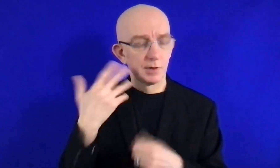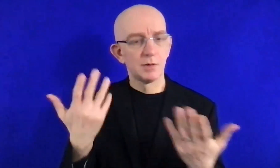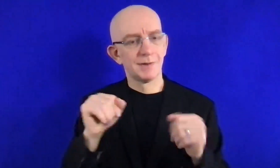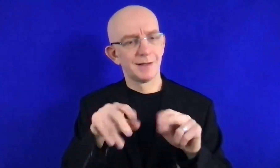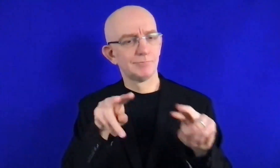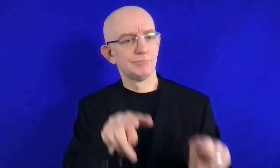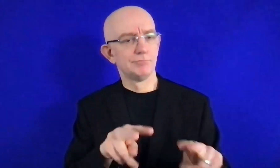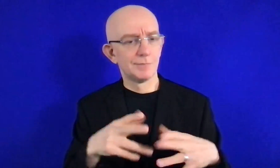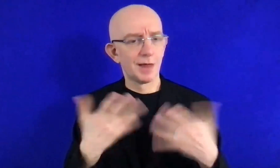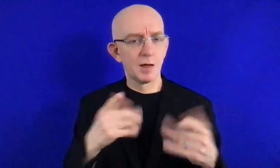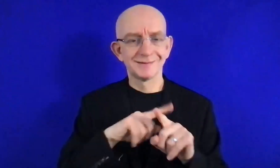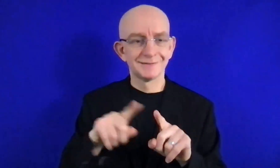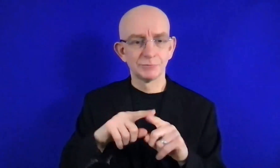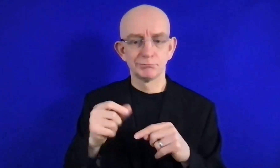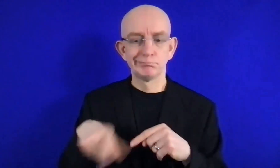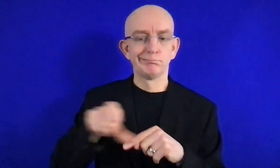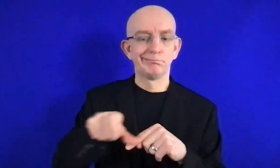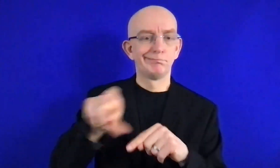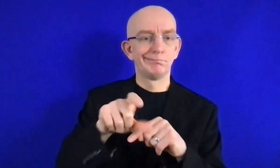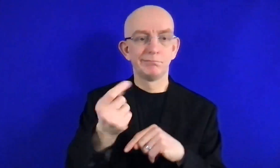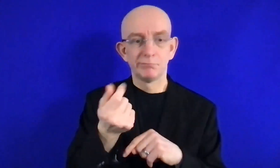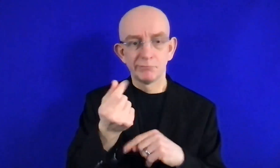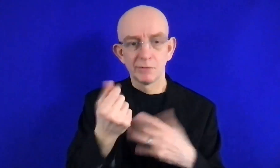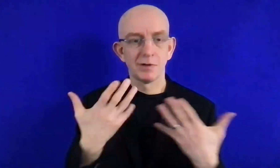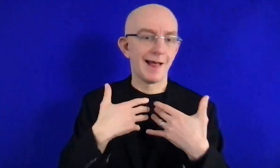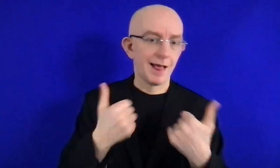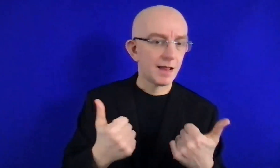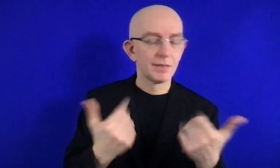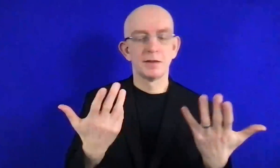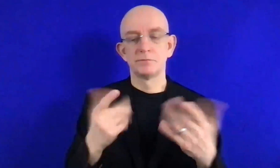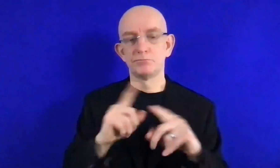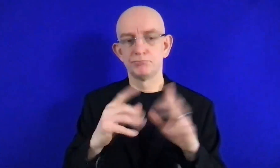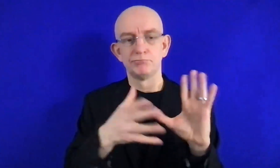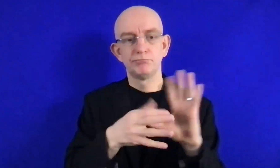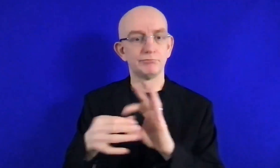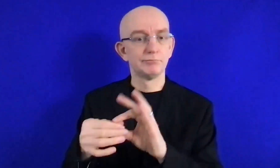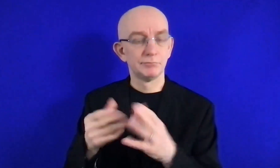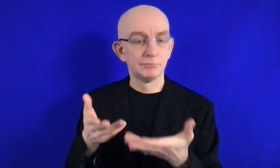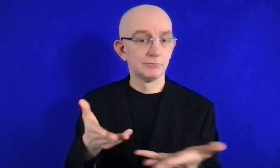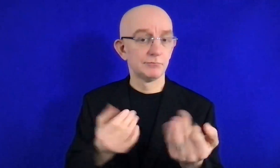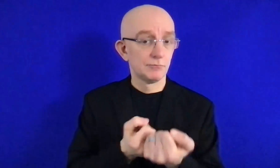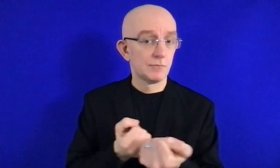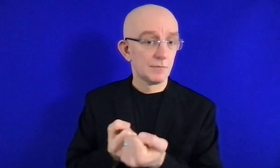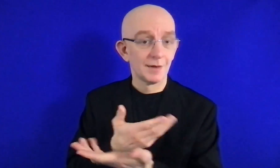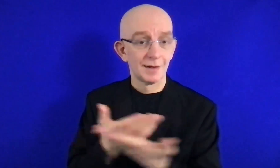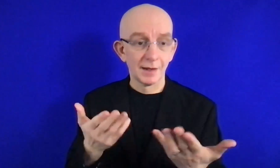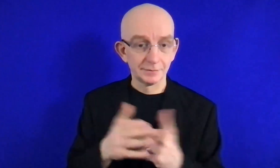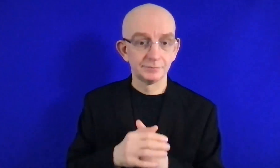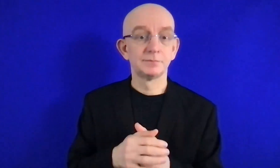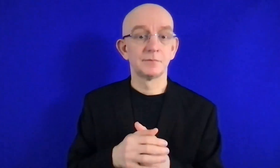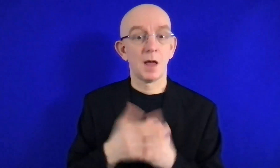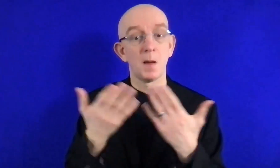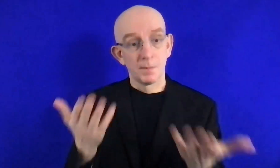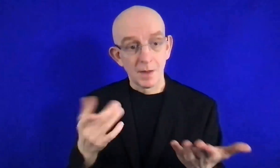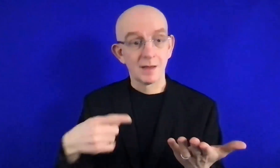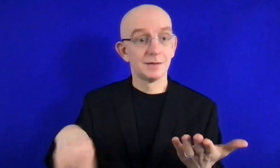And yeah, so I think just to summarize that, I think something that really came out for me in this session in terms of the kind of positive